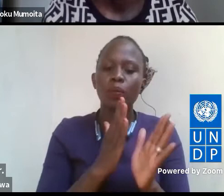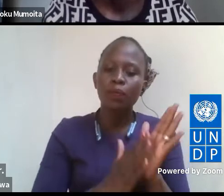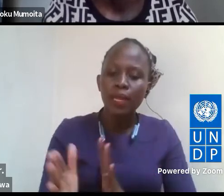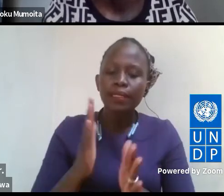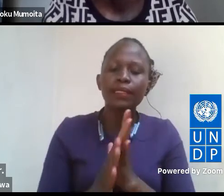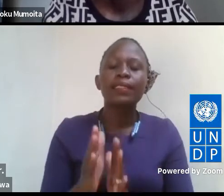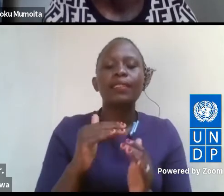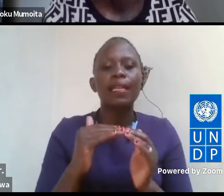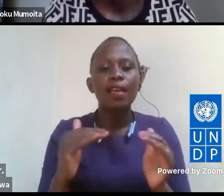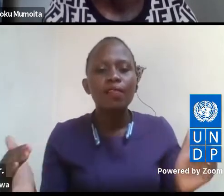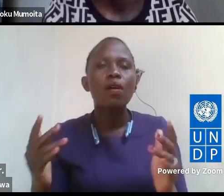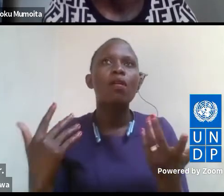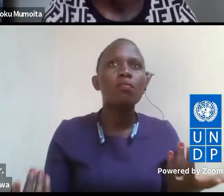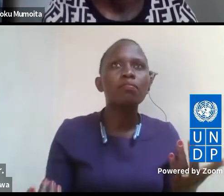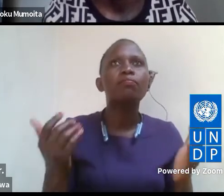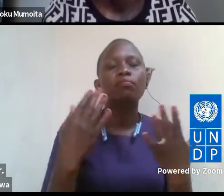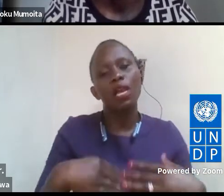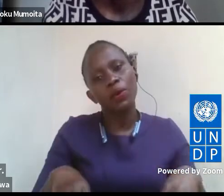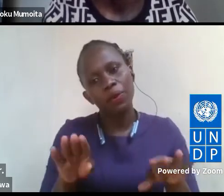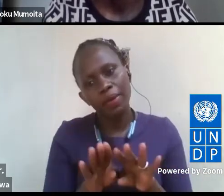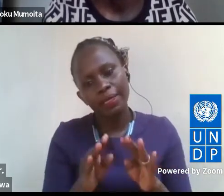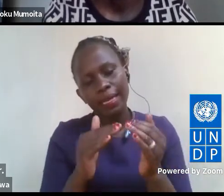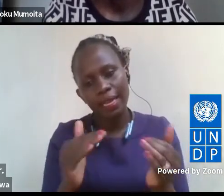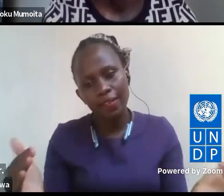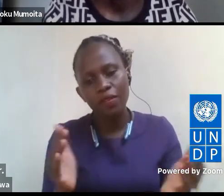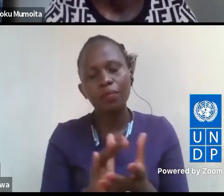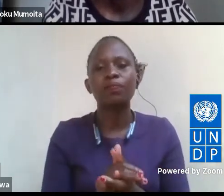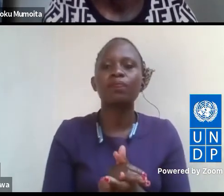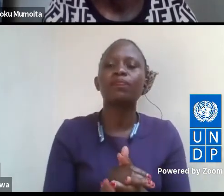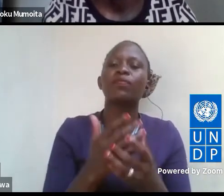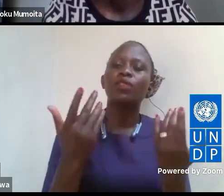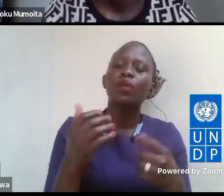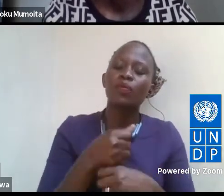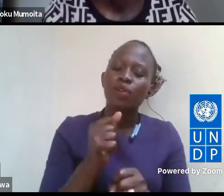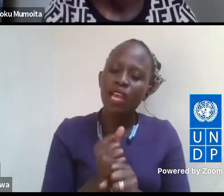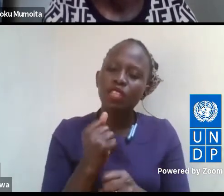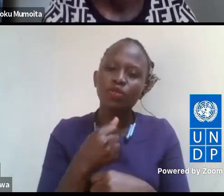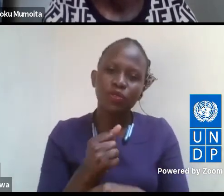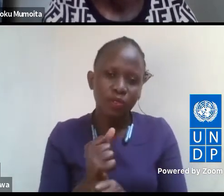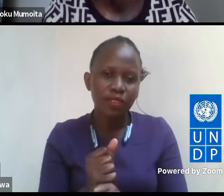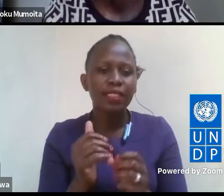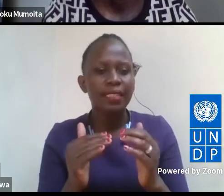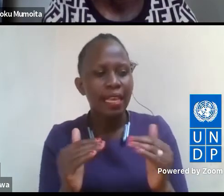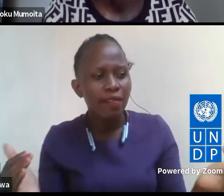government agreements, you're going through drilling plans, you're going through production plans, you're going through